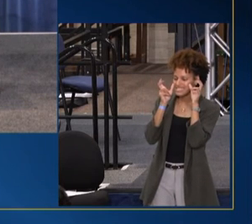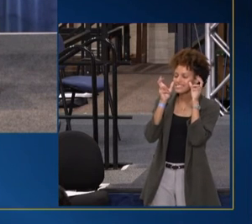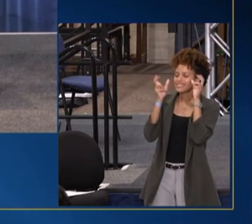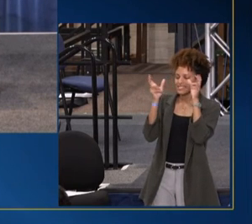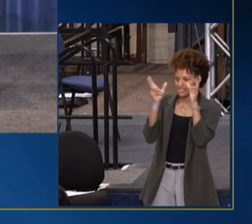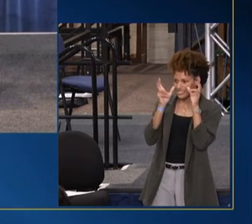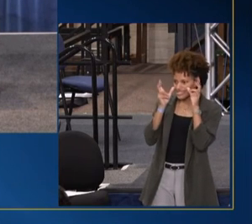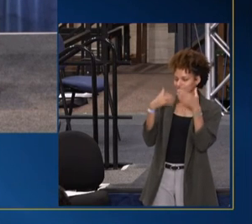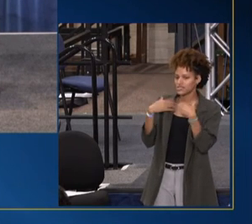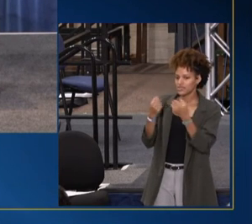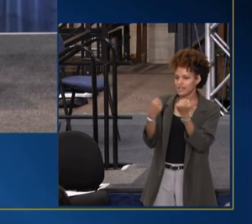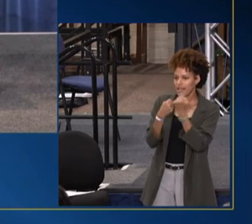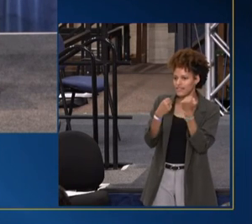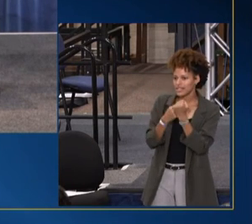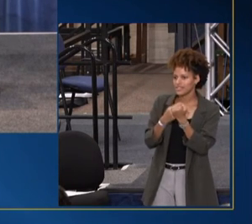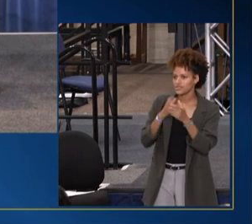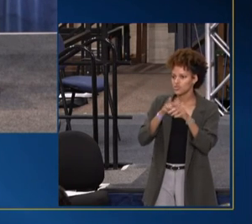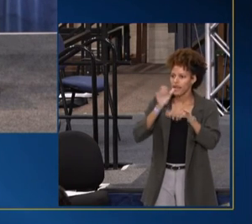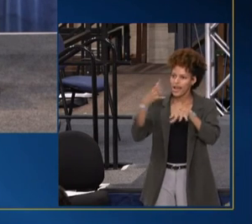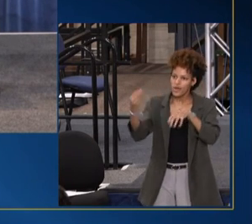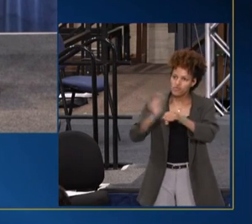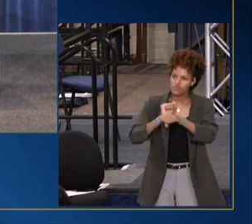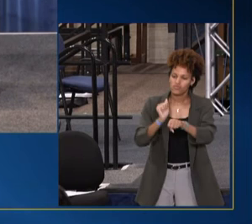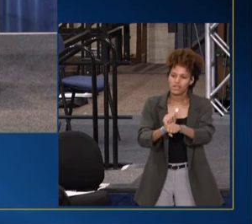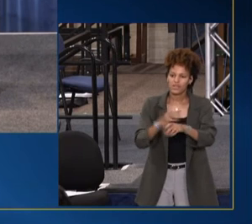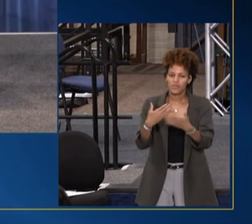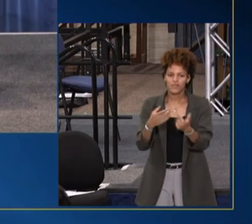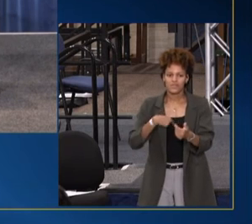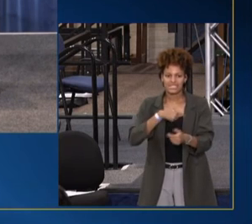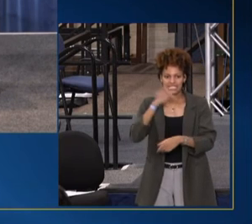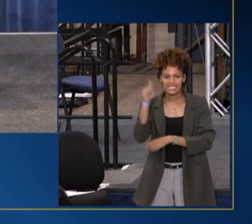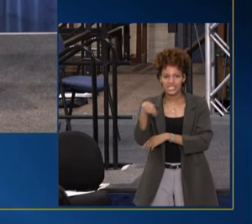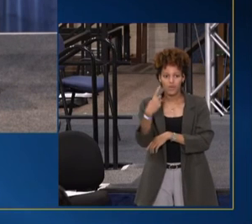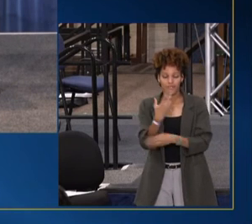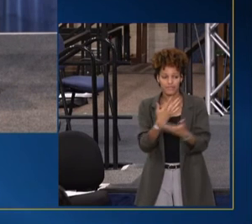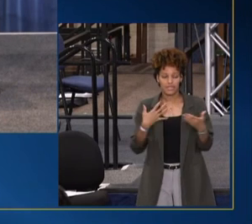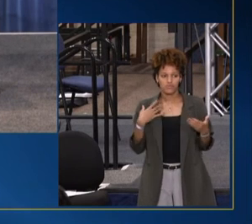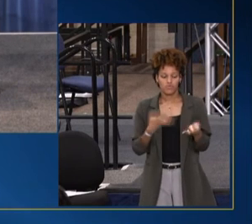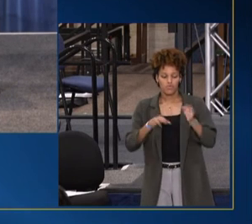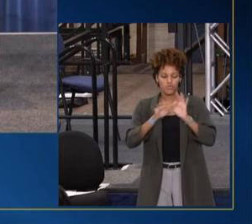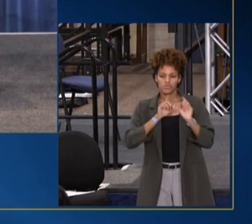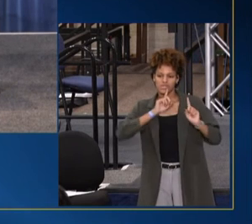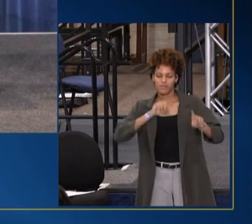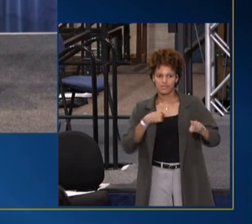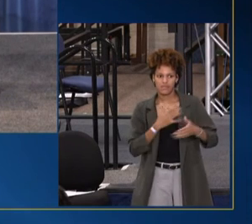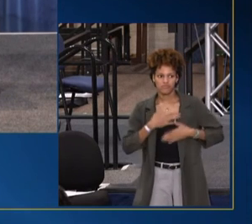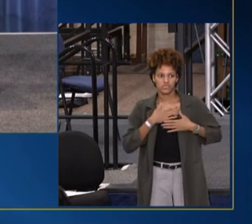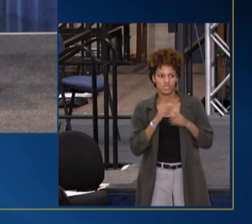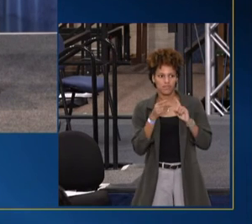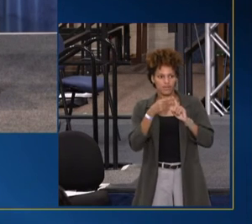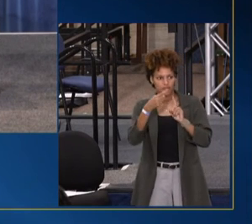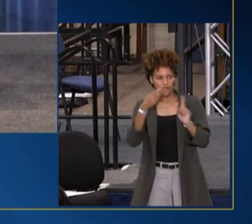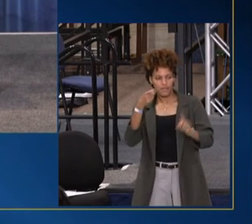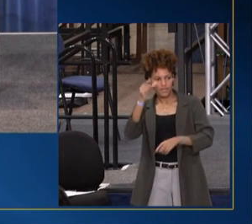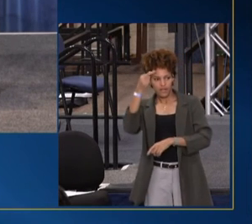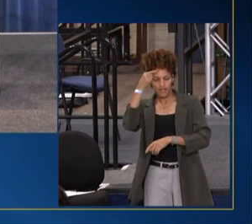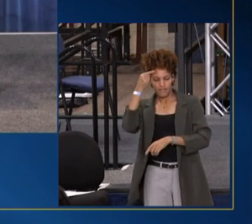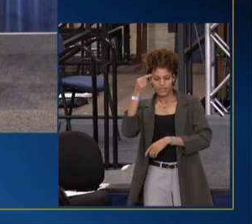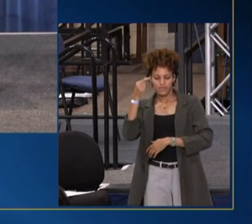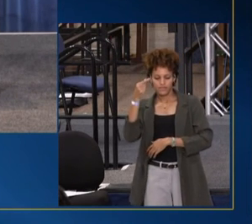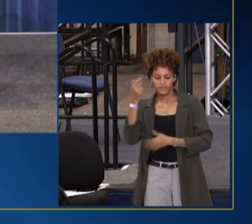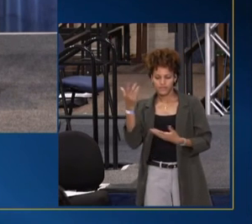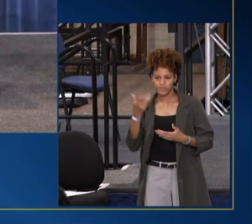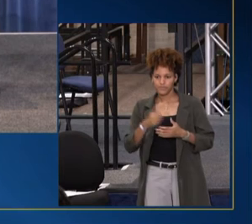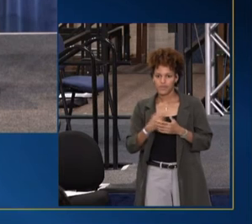ground on what we say that we need. One thing that I think was actually a really concrete response to that I'm appreciative to the federal government for is